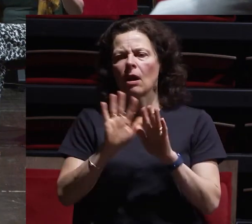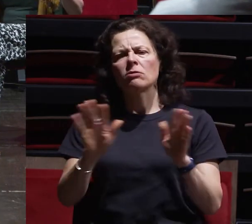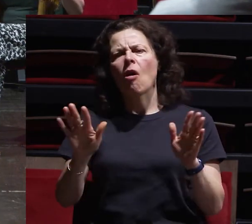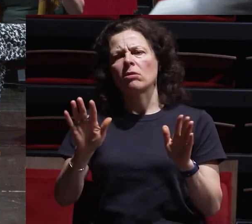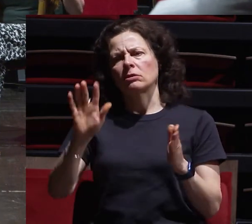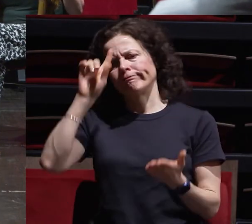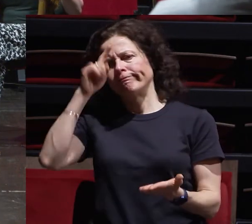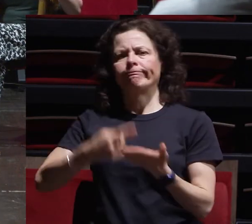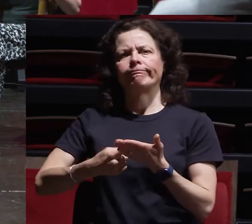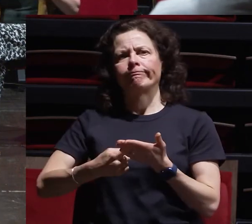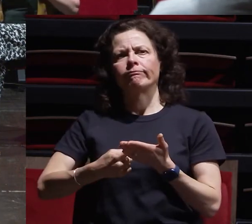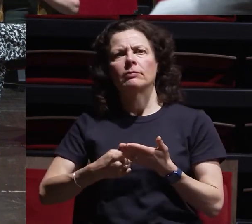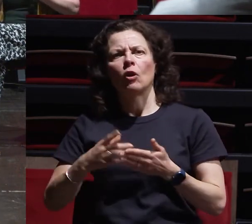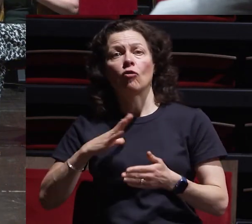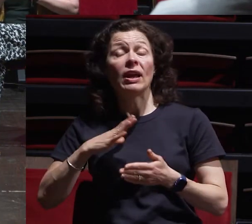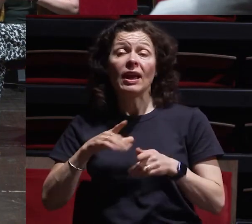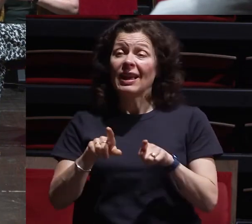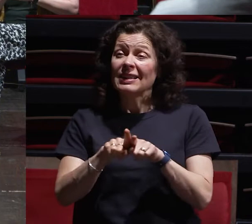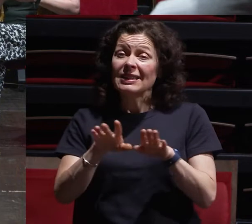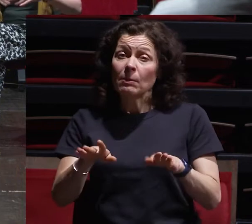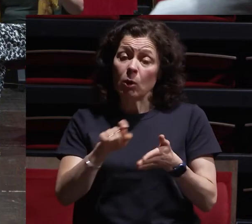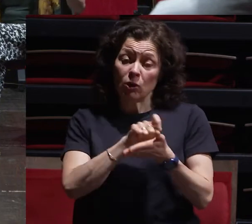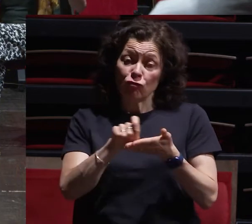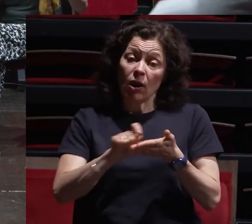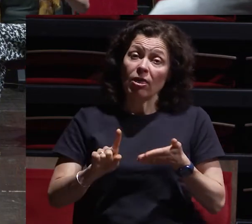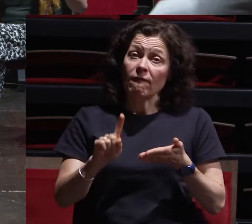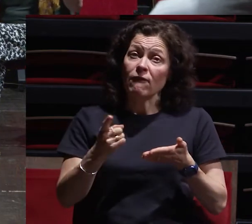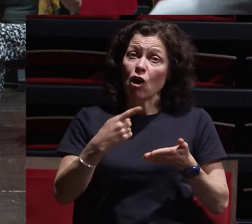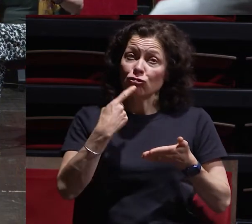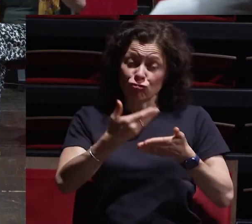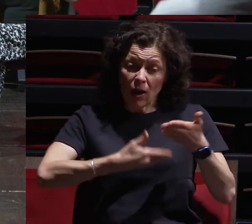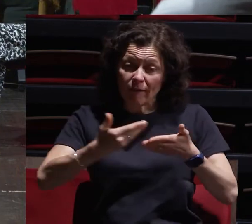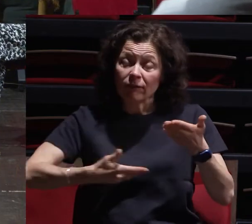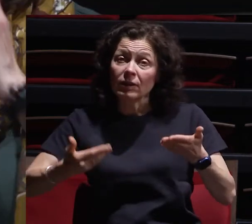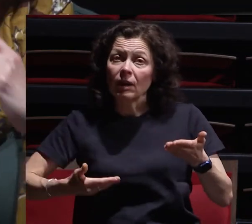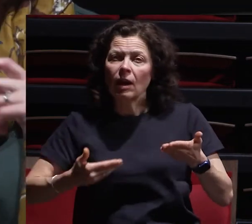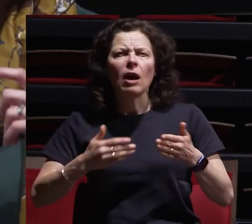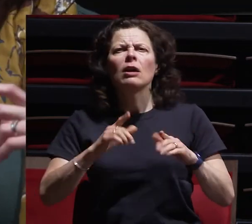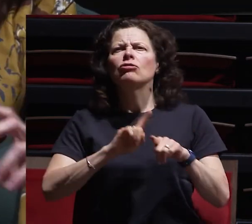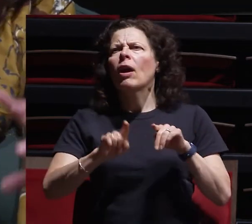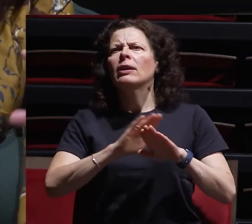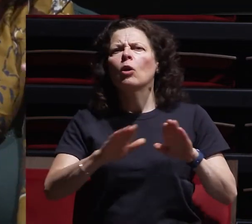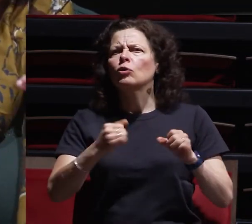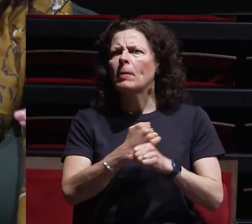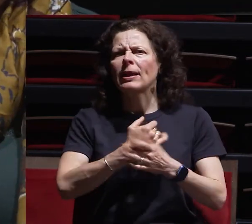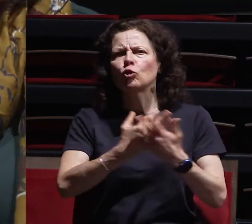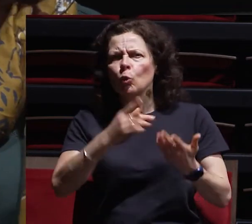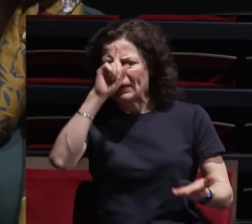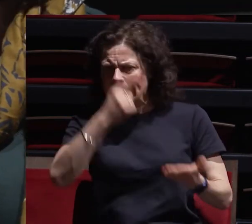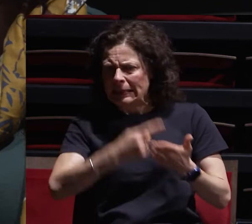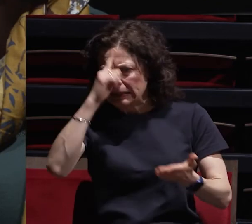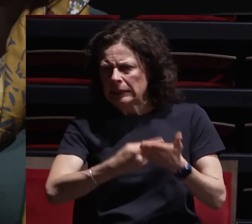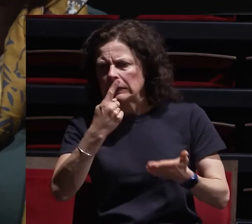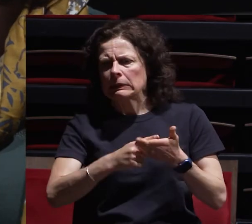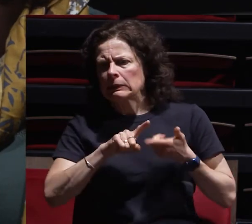and not having made decisions. And in the same way that when you write your first draft, trying not to make too many decisions, because the